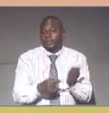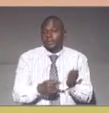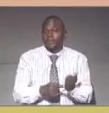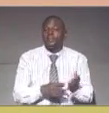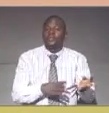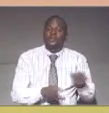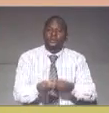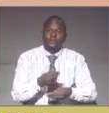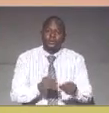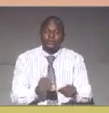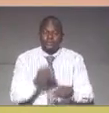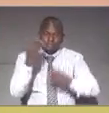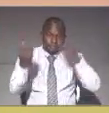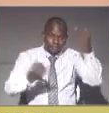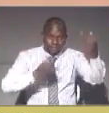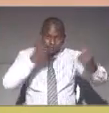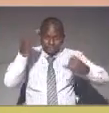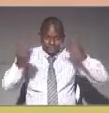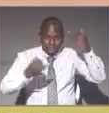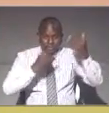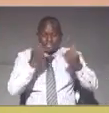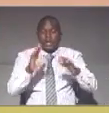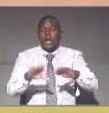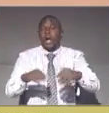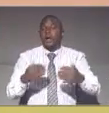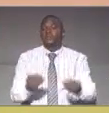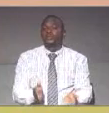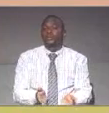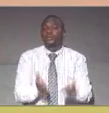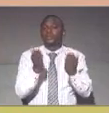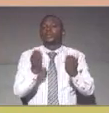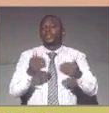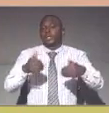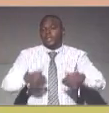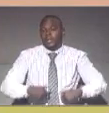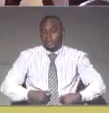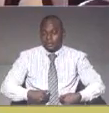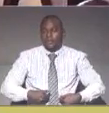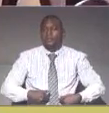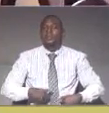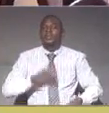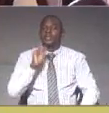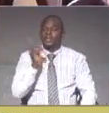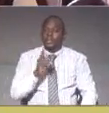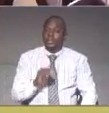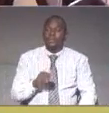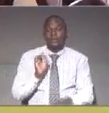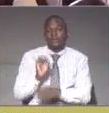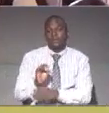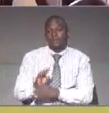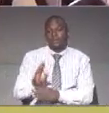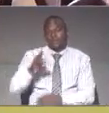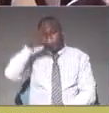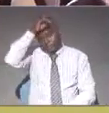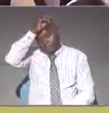sell innovations. How do we improve on people's young talents? He advised graduates to